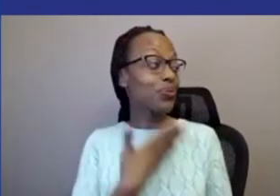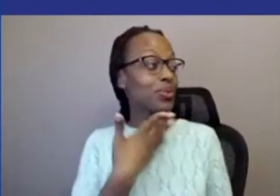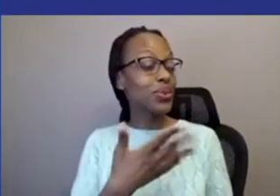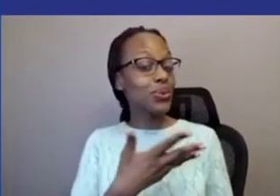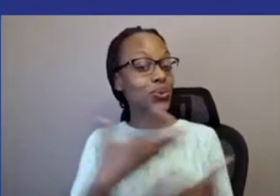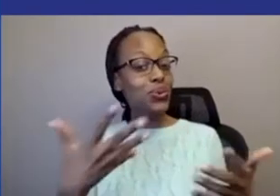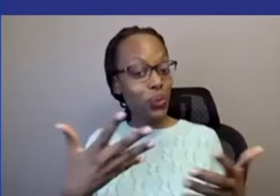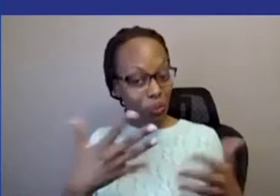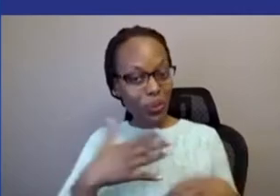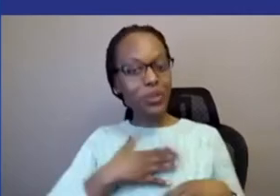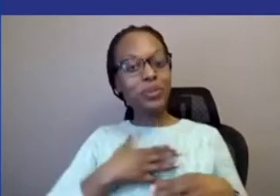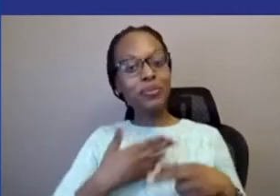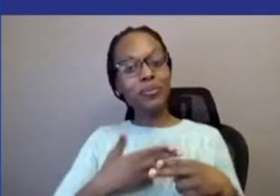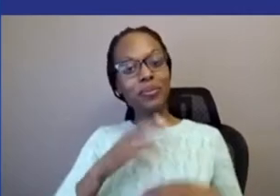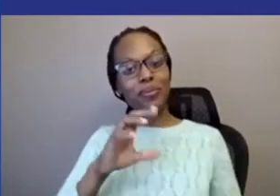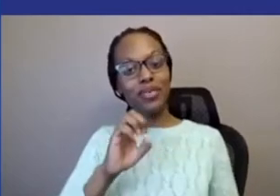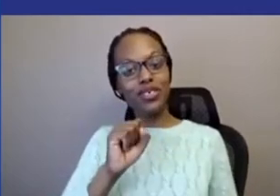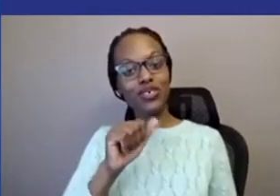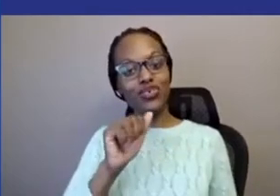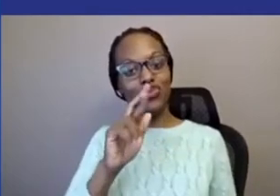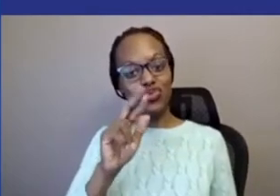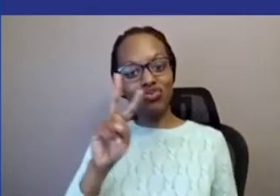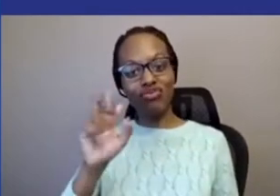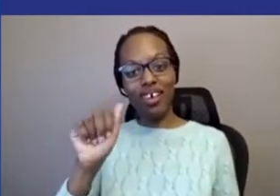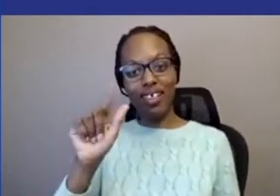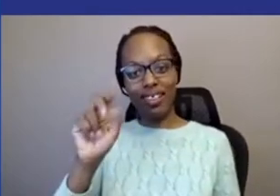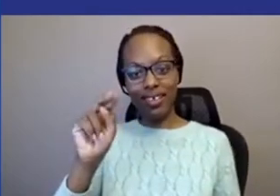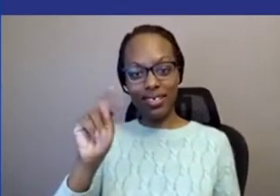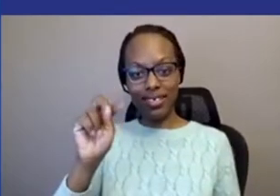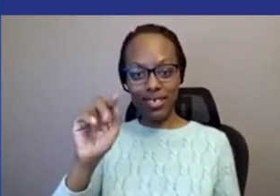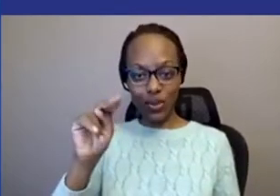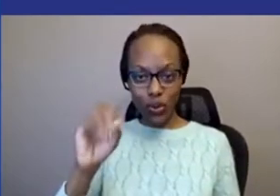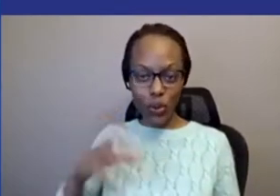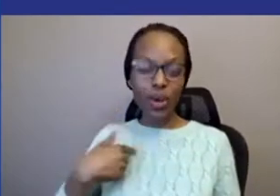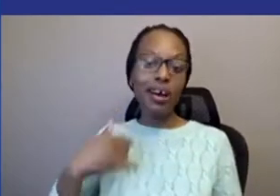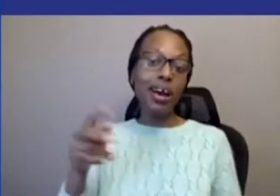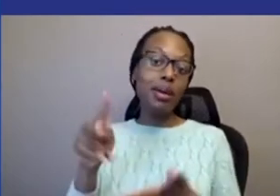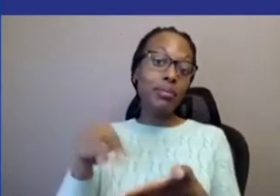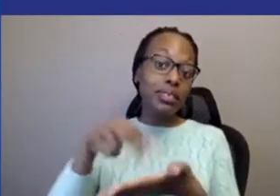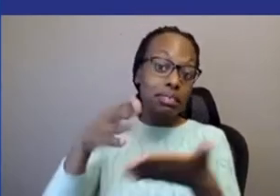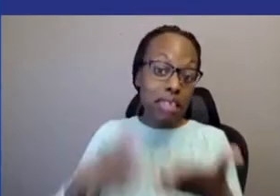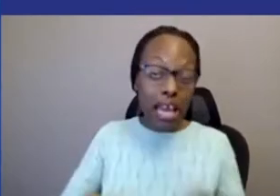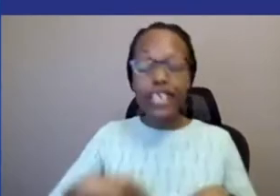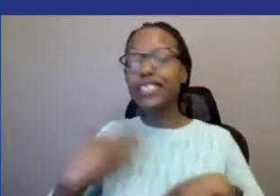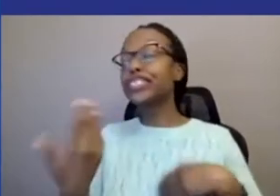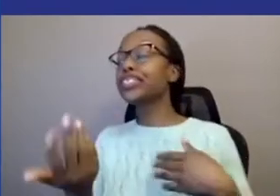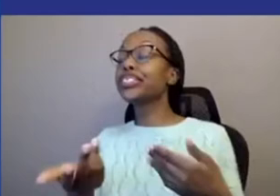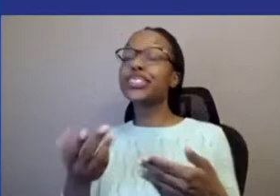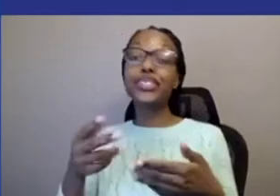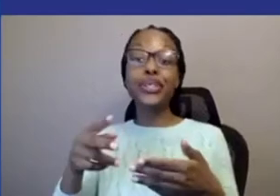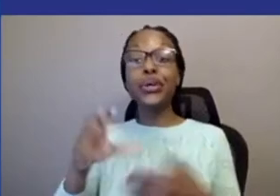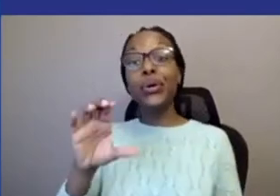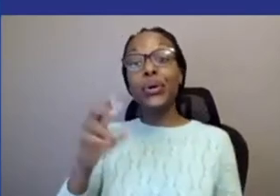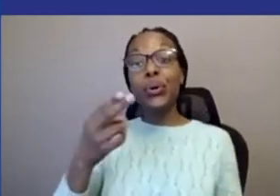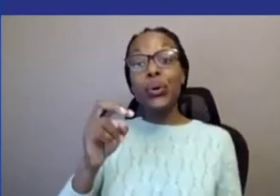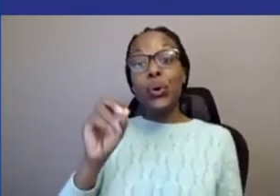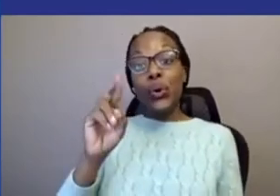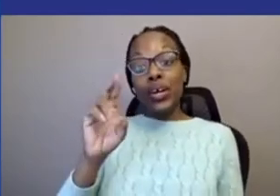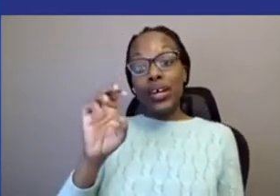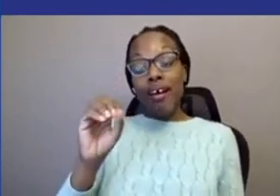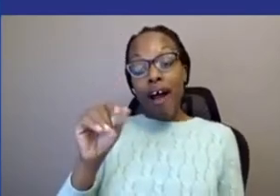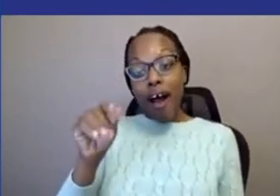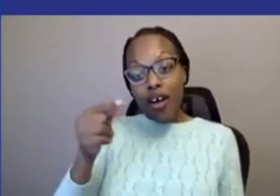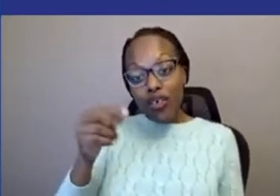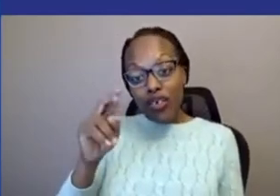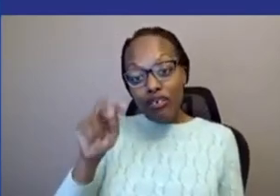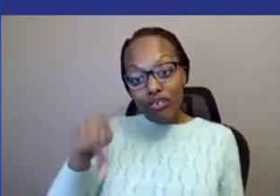name is Cesar Valentino. I am a dancer, choreographer, designer, stylist, makeup artist. I wear many hats.